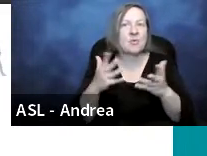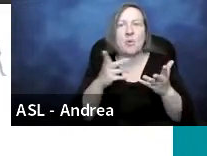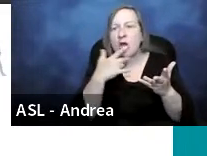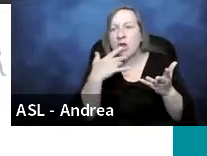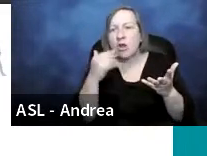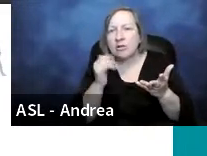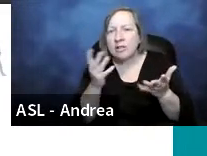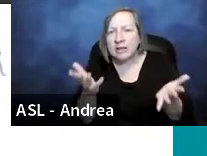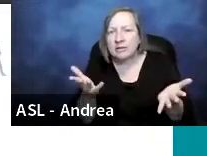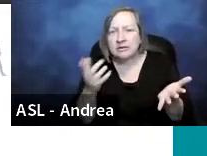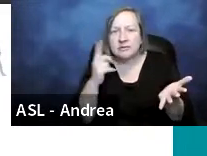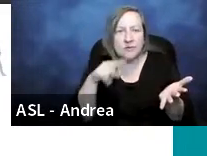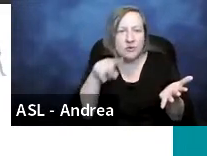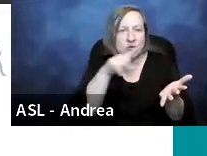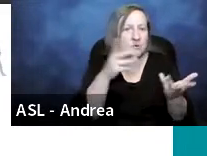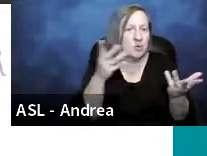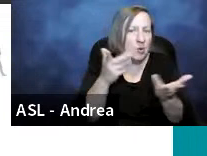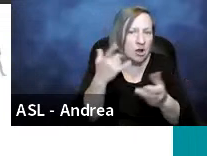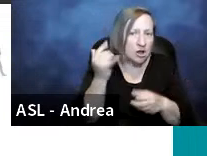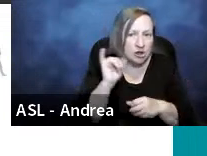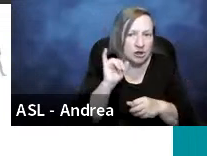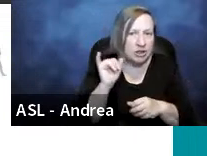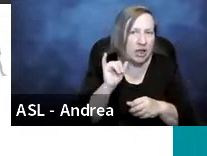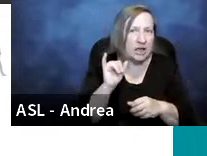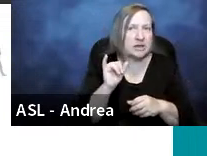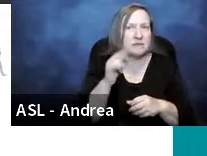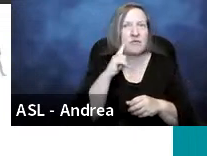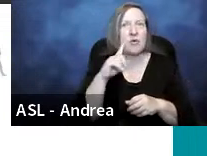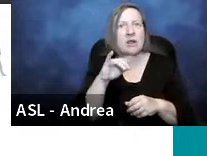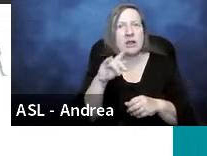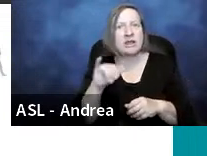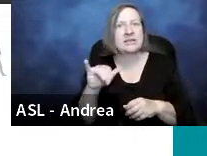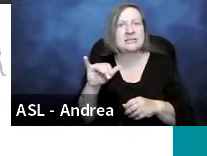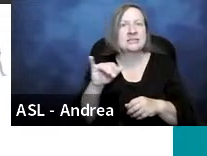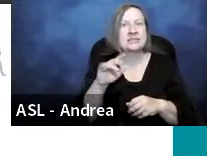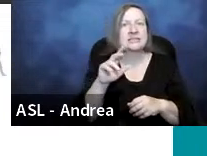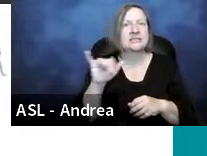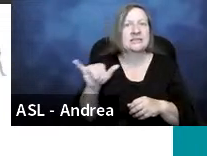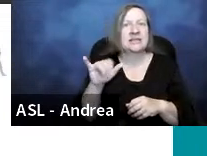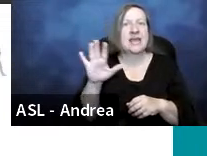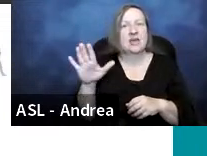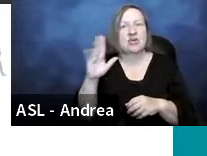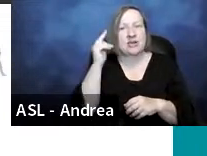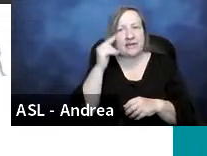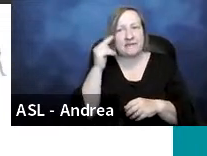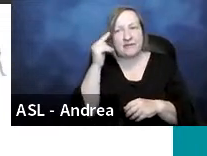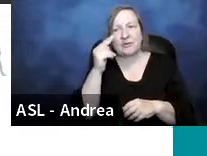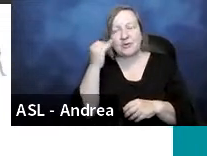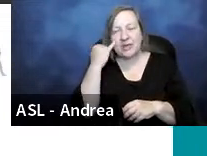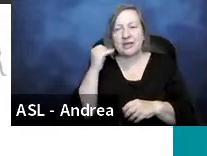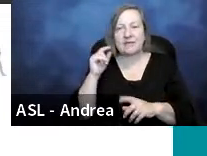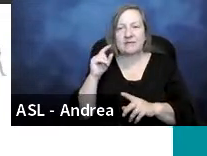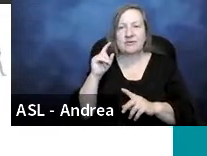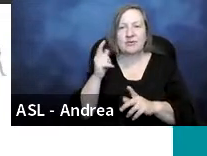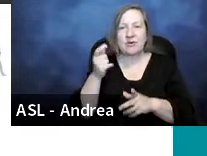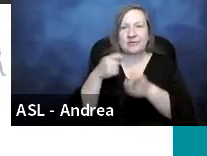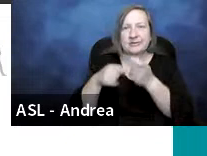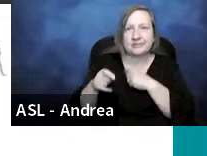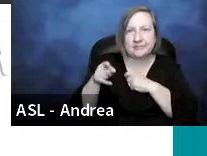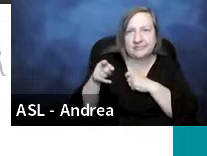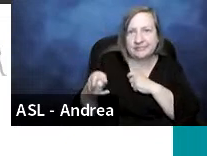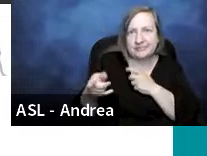like to you? What would that look like for Lizzie and her nephew, if you're in their spot?